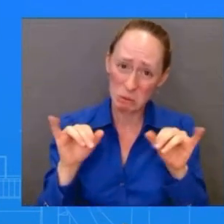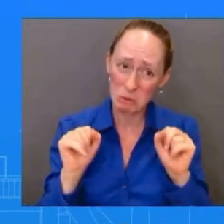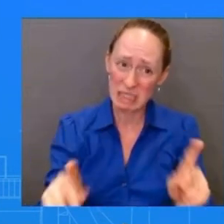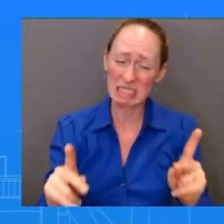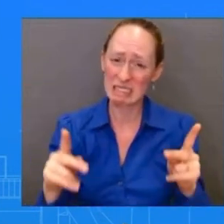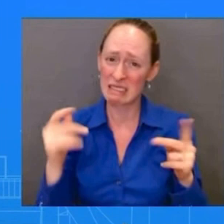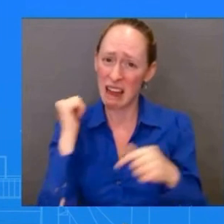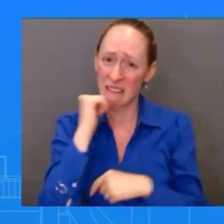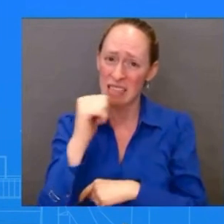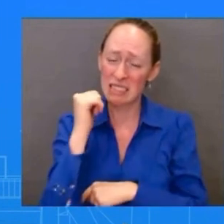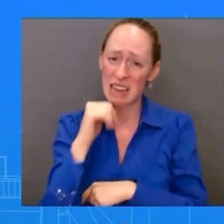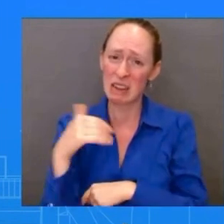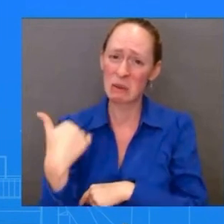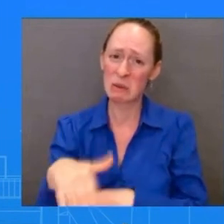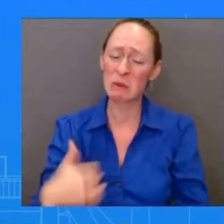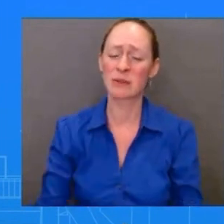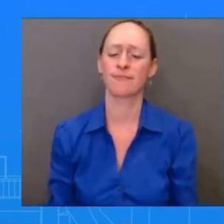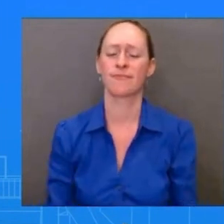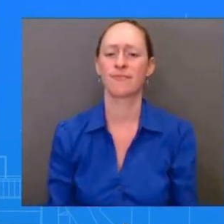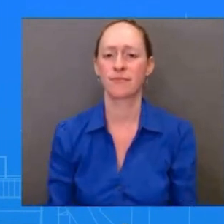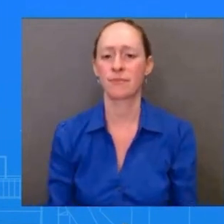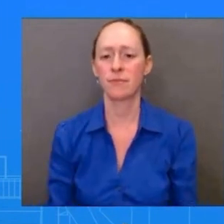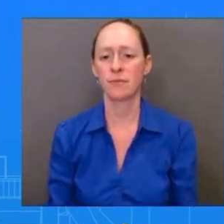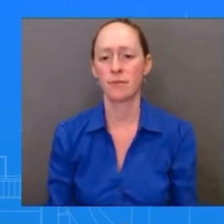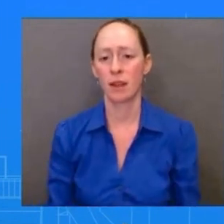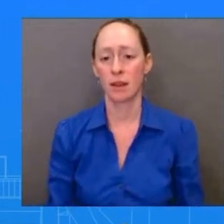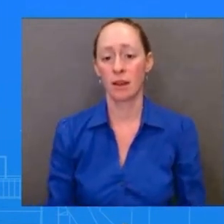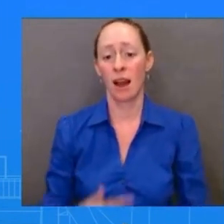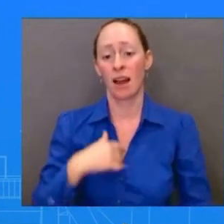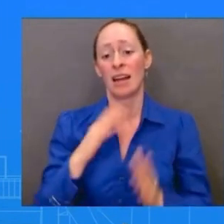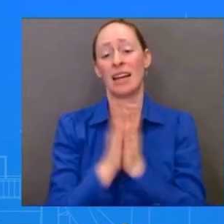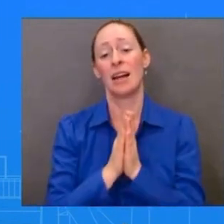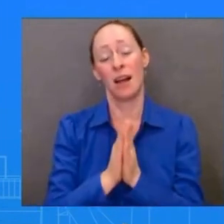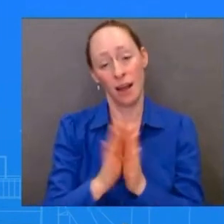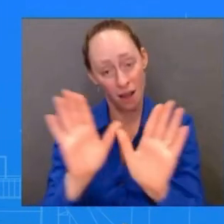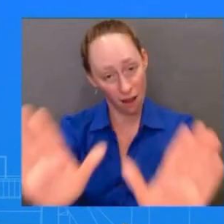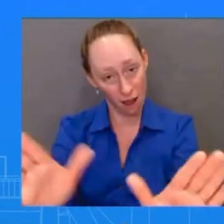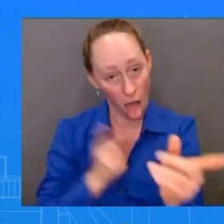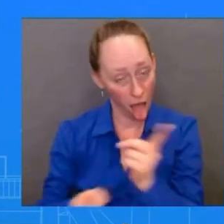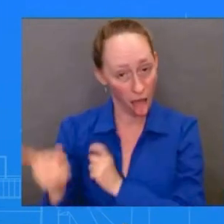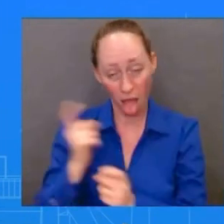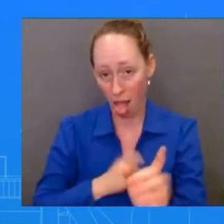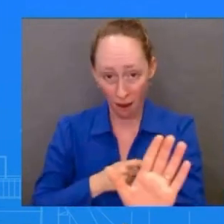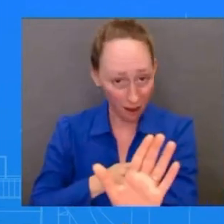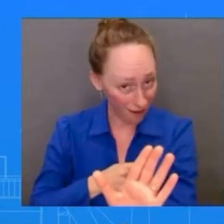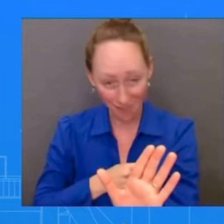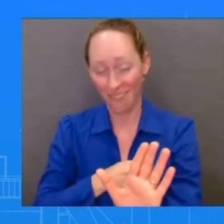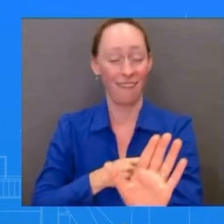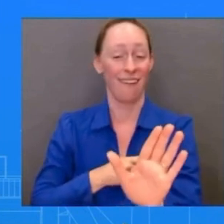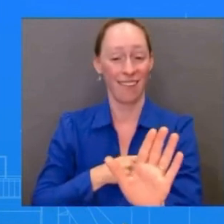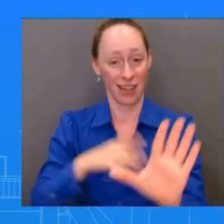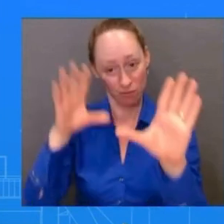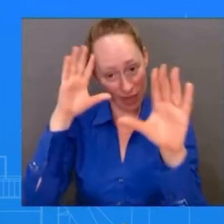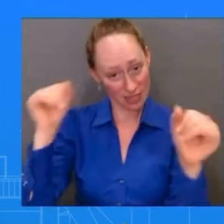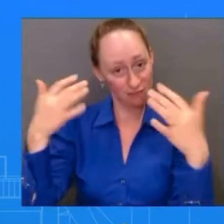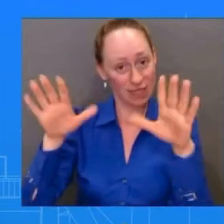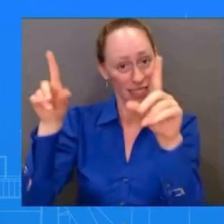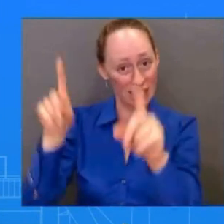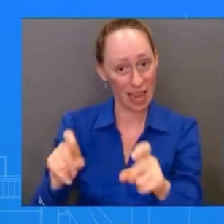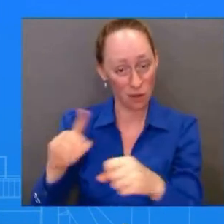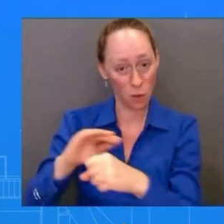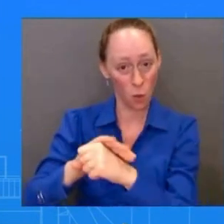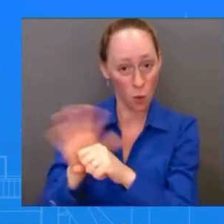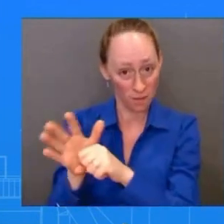tested negative for COVID-19 this morning. Following negative tests on Monday night and also yesterday, he is